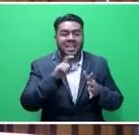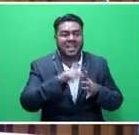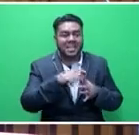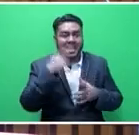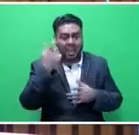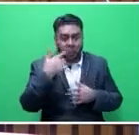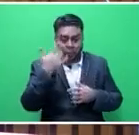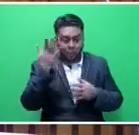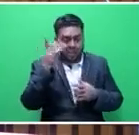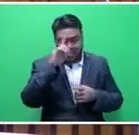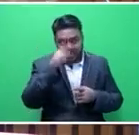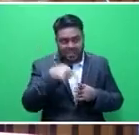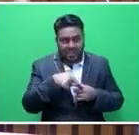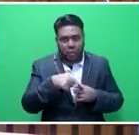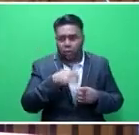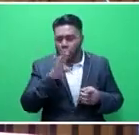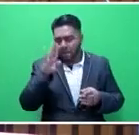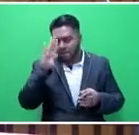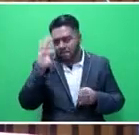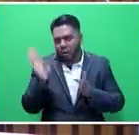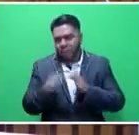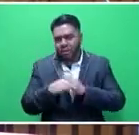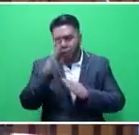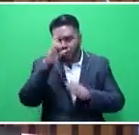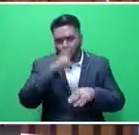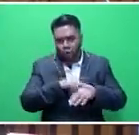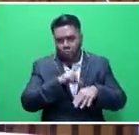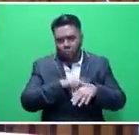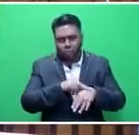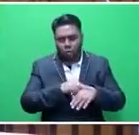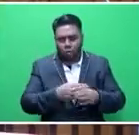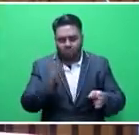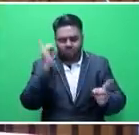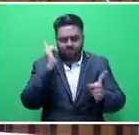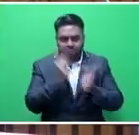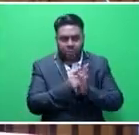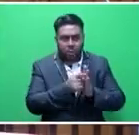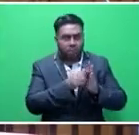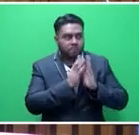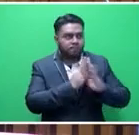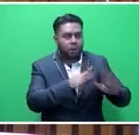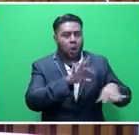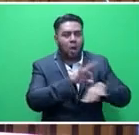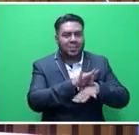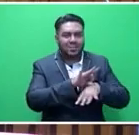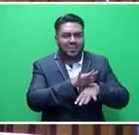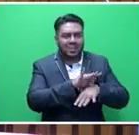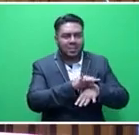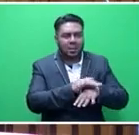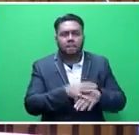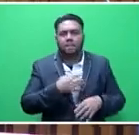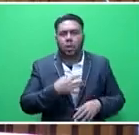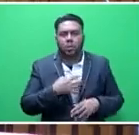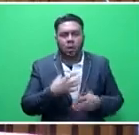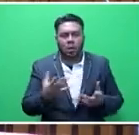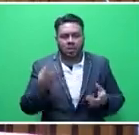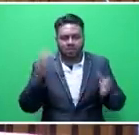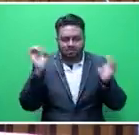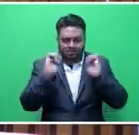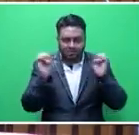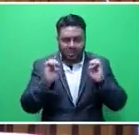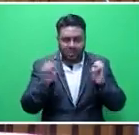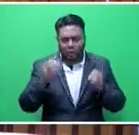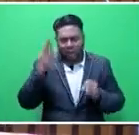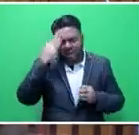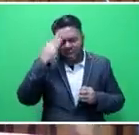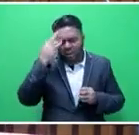you are ill, you go and see a private GP. You don't go rushing off to the hospital. The hospital will see you for more serious matters. If you've got a